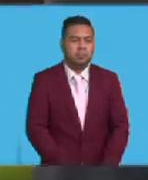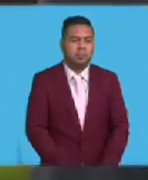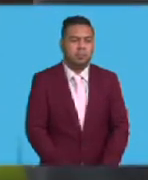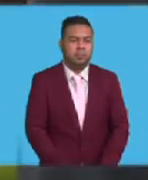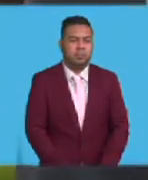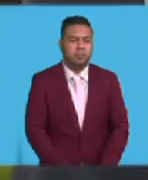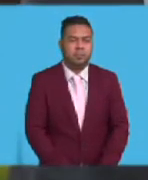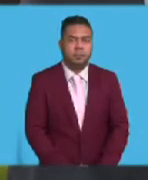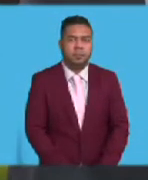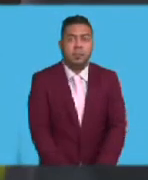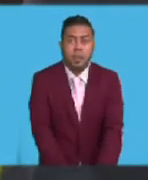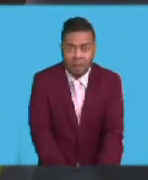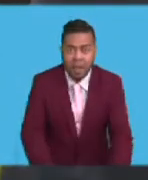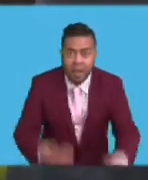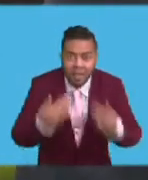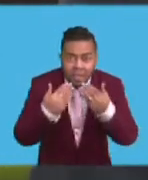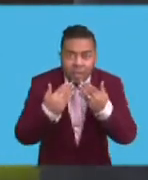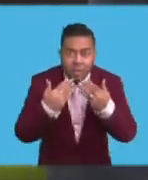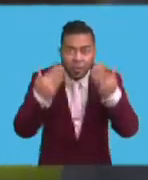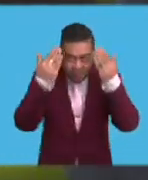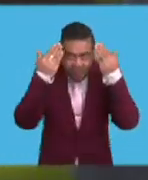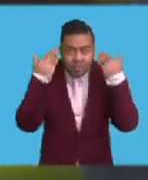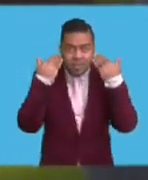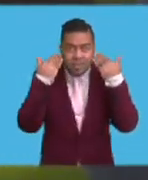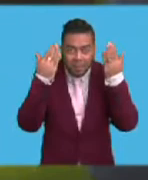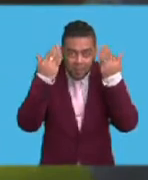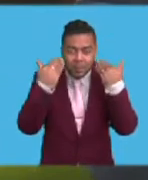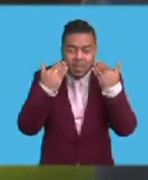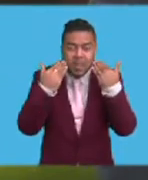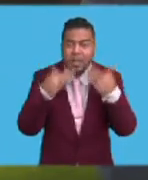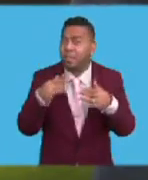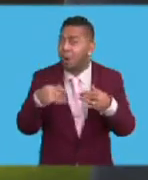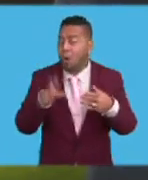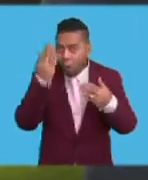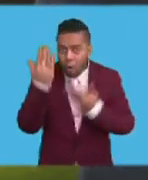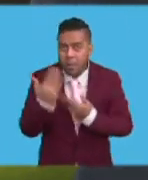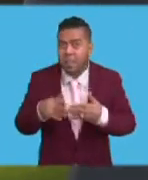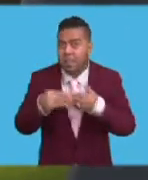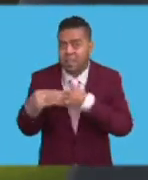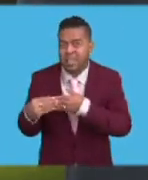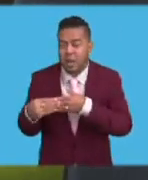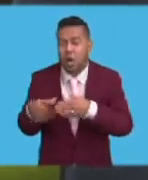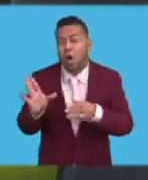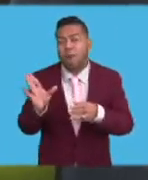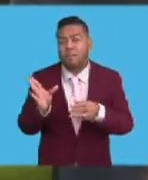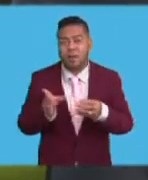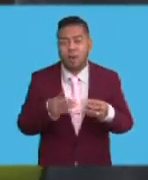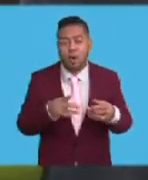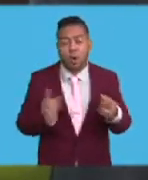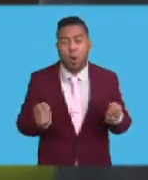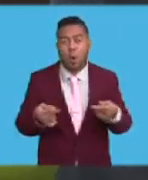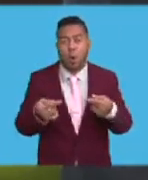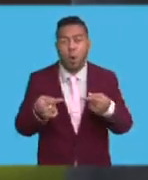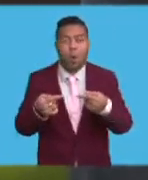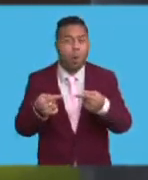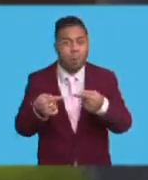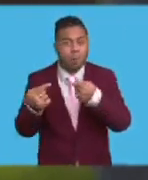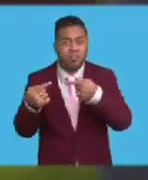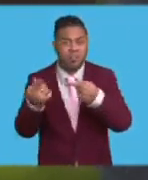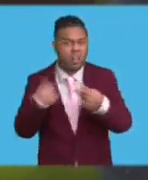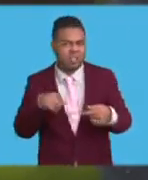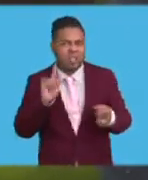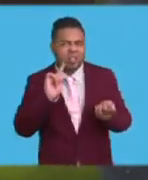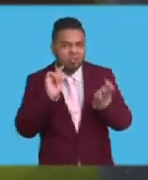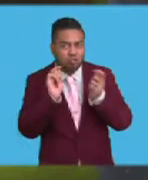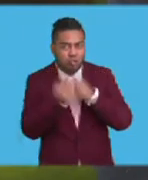Thank you, Madam Speaker. Madam Speaker, the Honourable Leader of Opposition has changed the question somewhat slightly, but